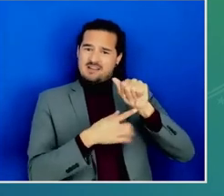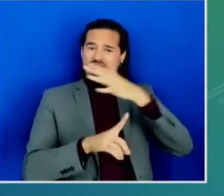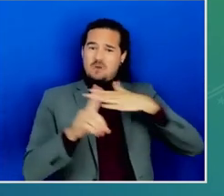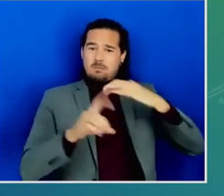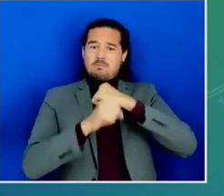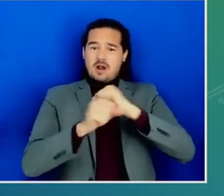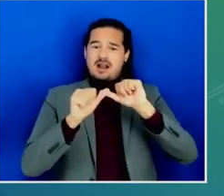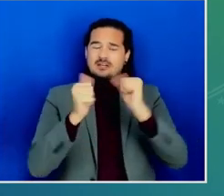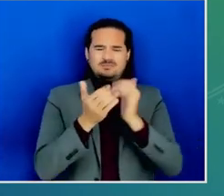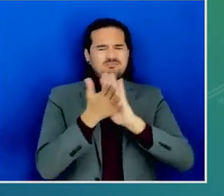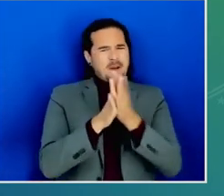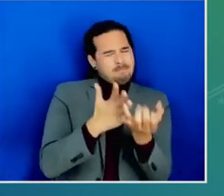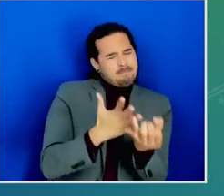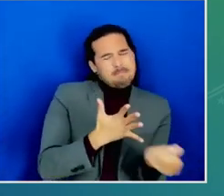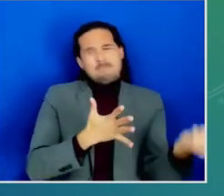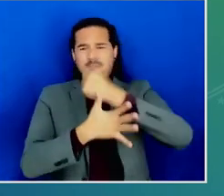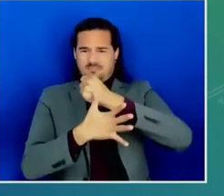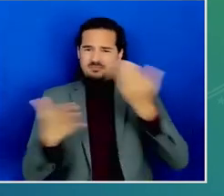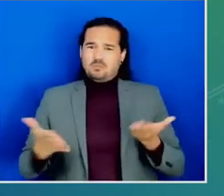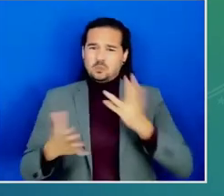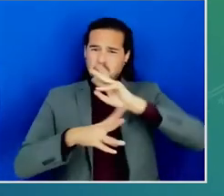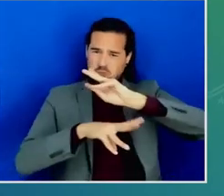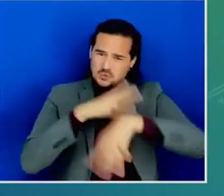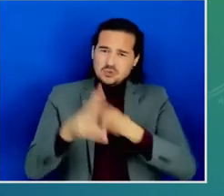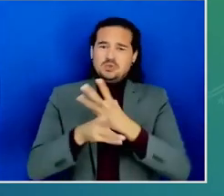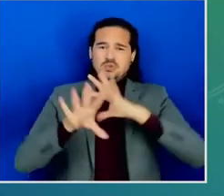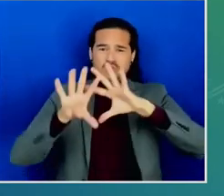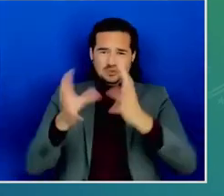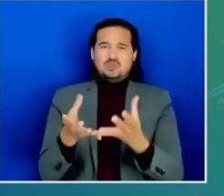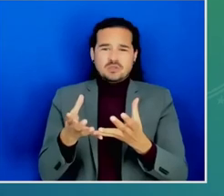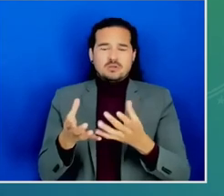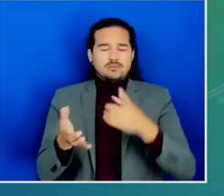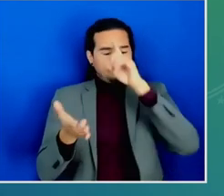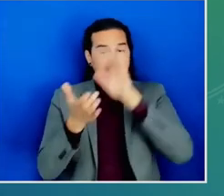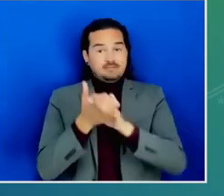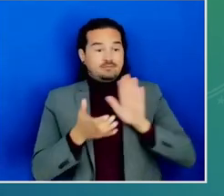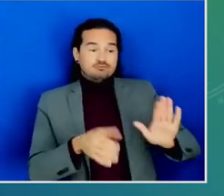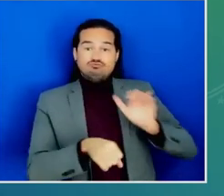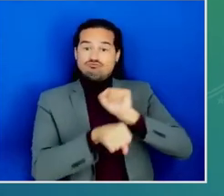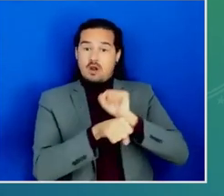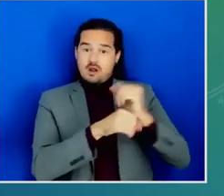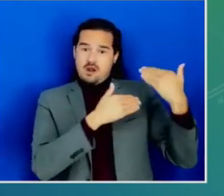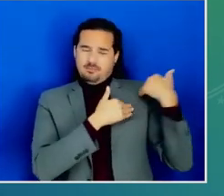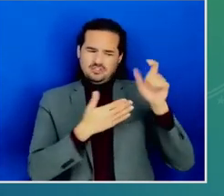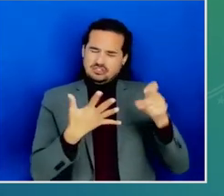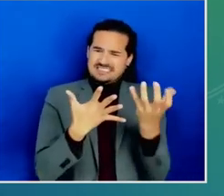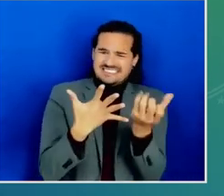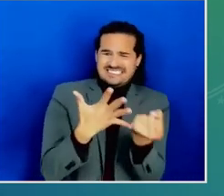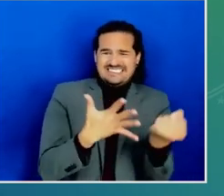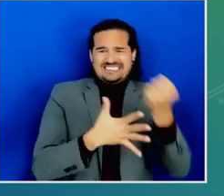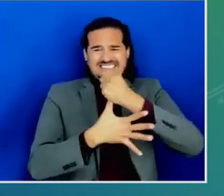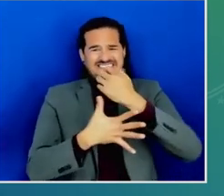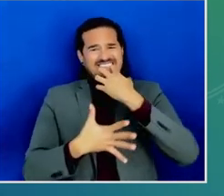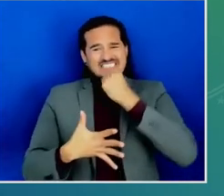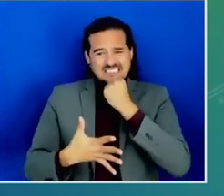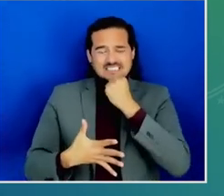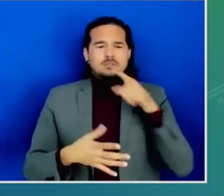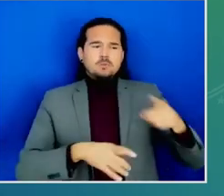premier environmental protection agency and reassert that as the world's premier agency that safeguards our entire